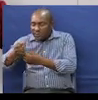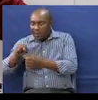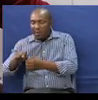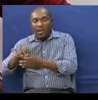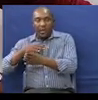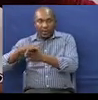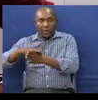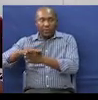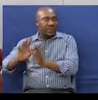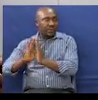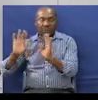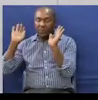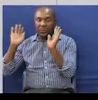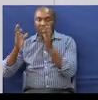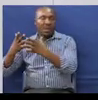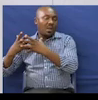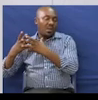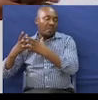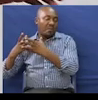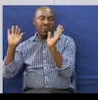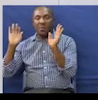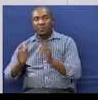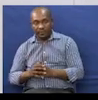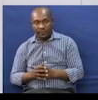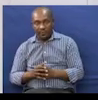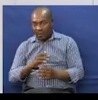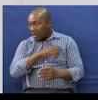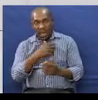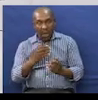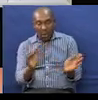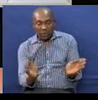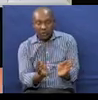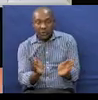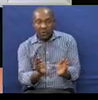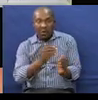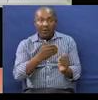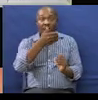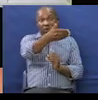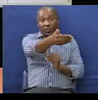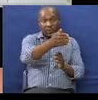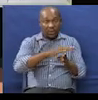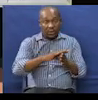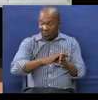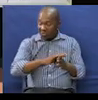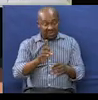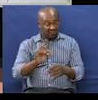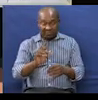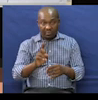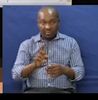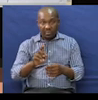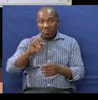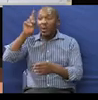wealth were being stored for future use. That means whatever was